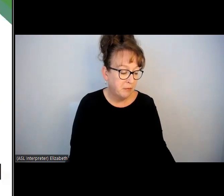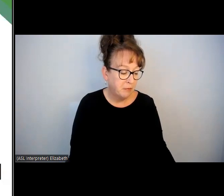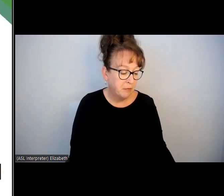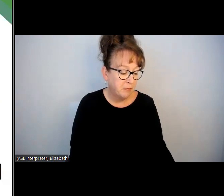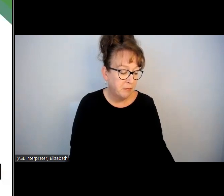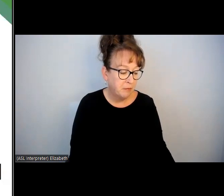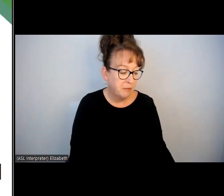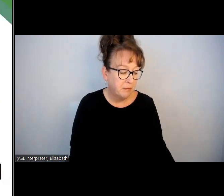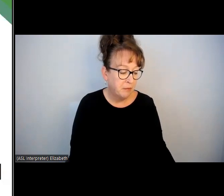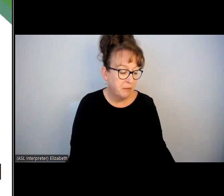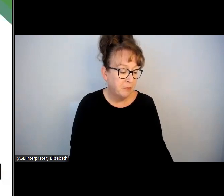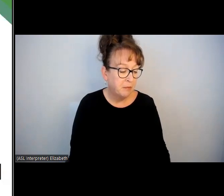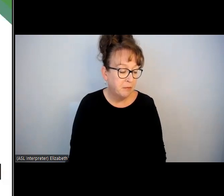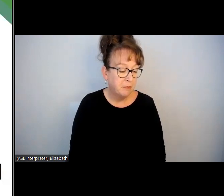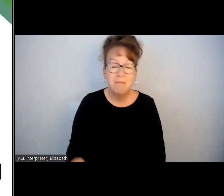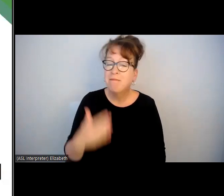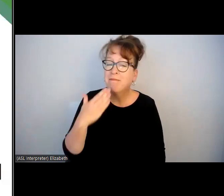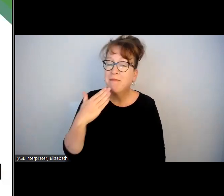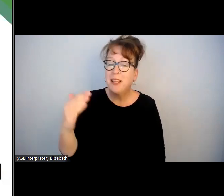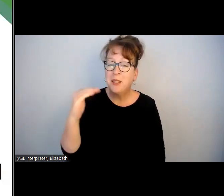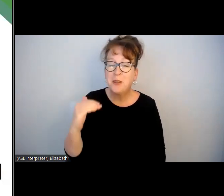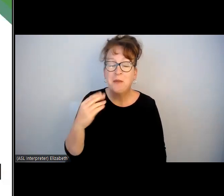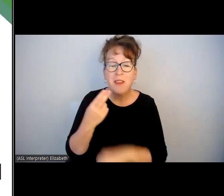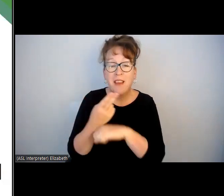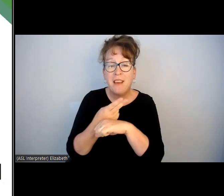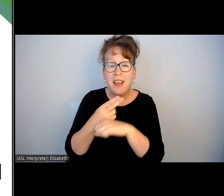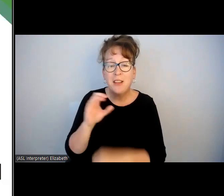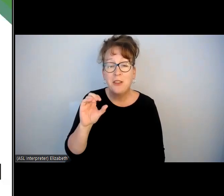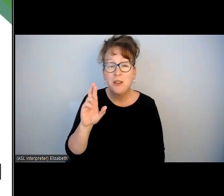português. Thank you. Haitian Creole.